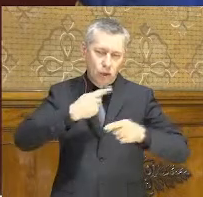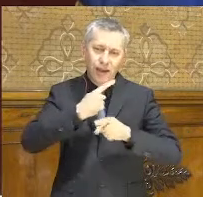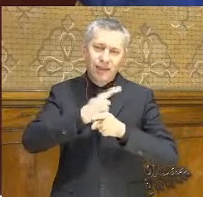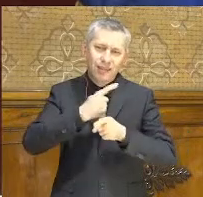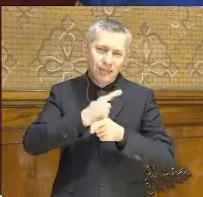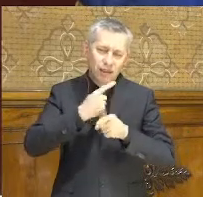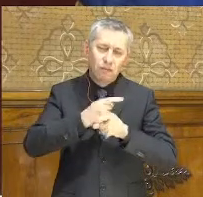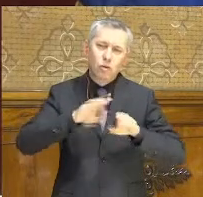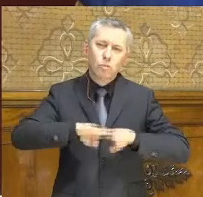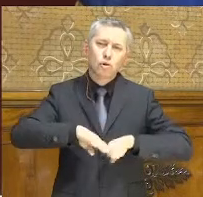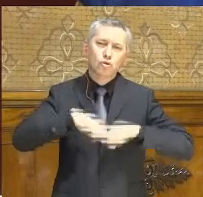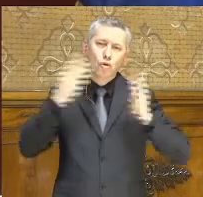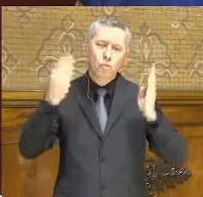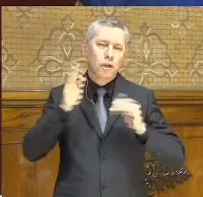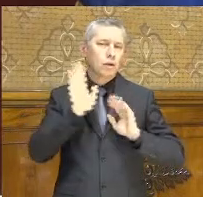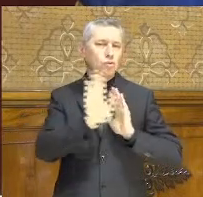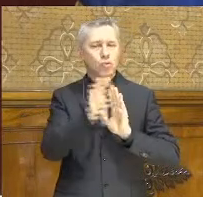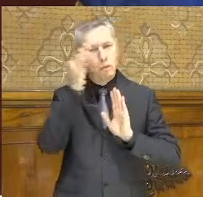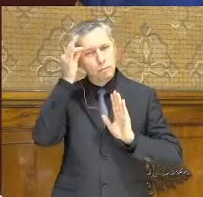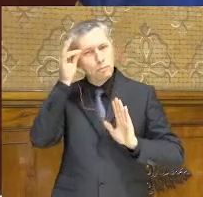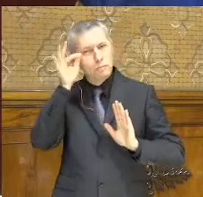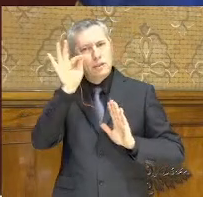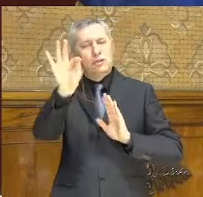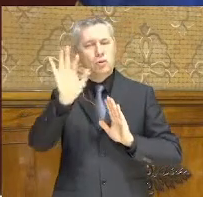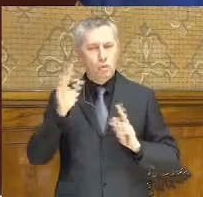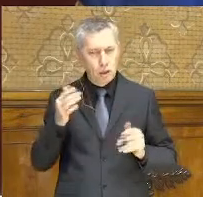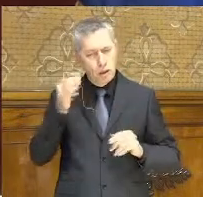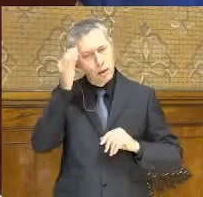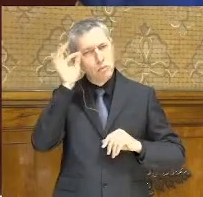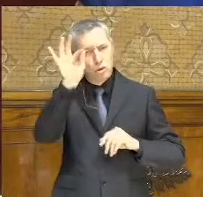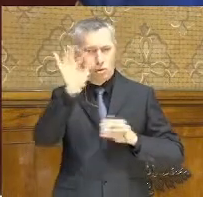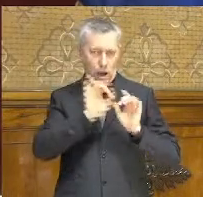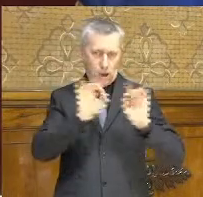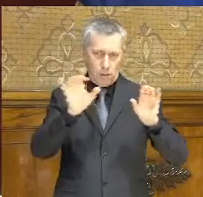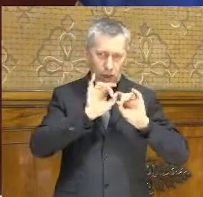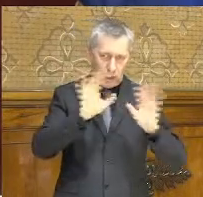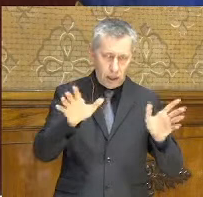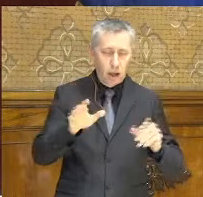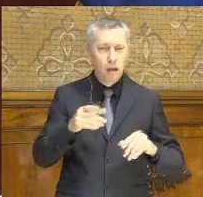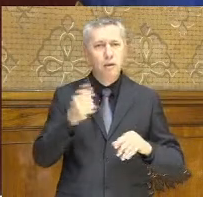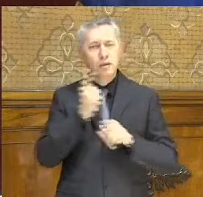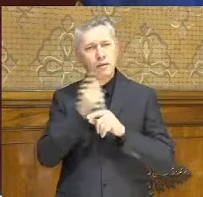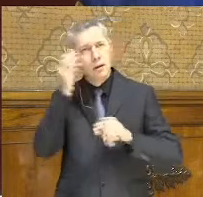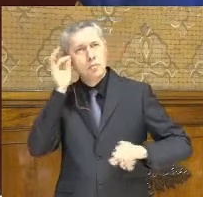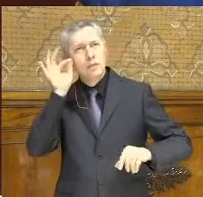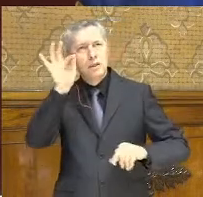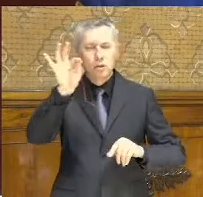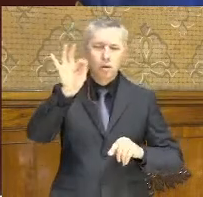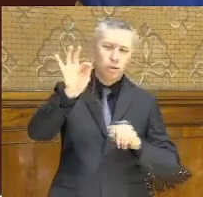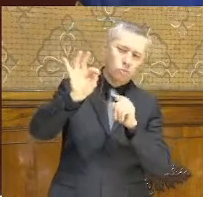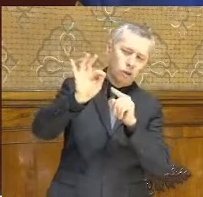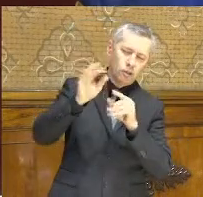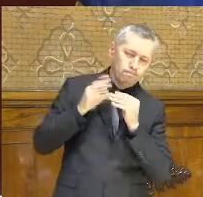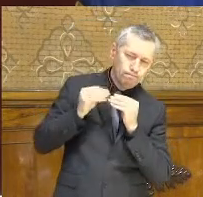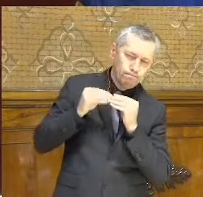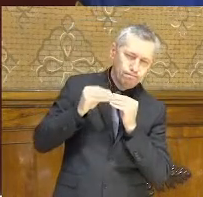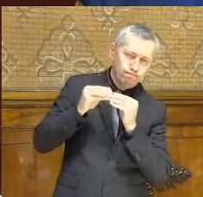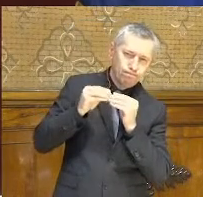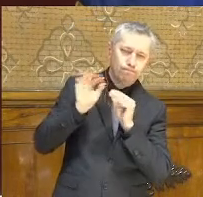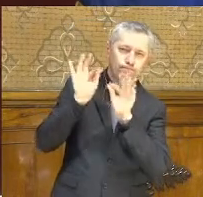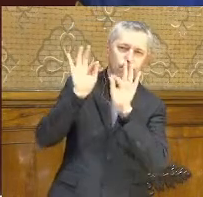means its mission for freedom, fulfill it or betray it in relative